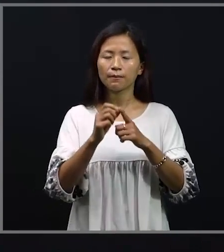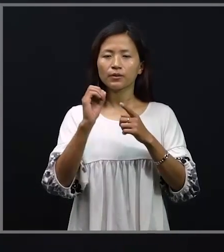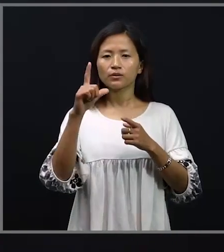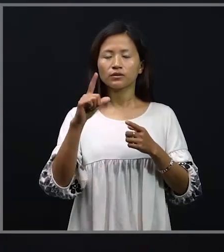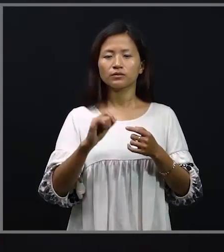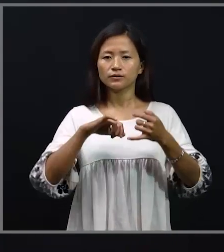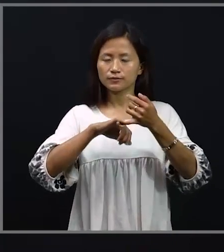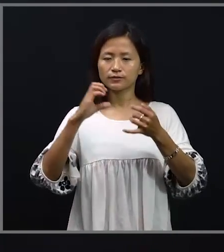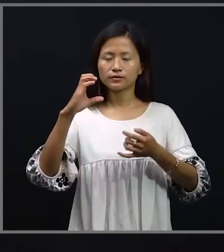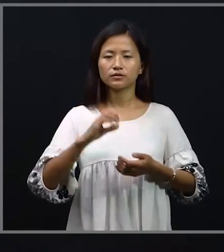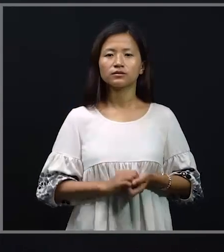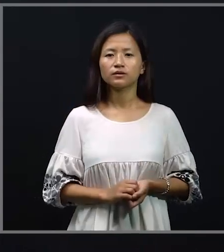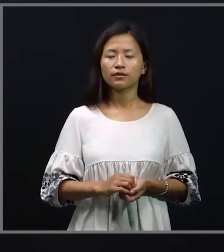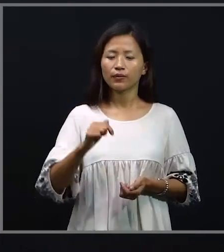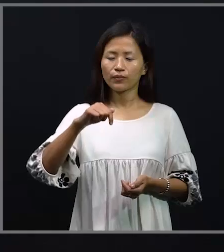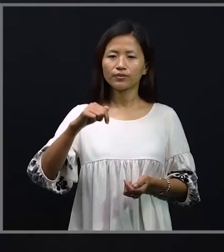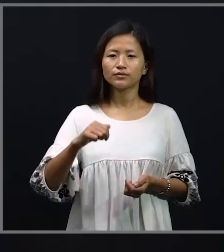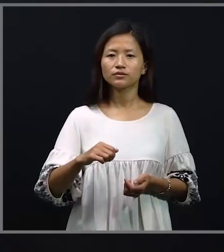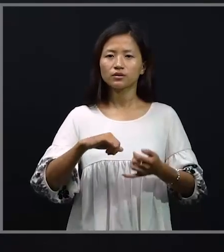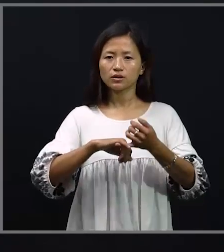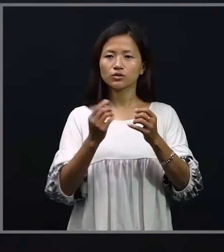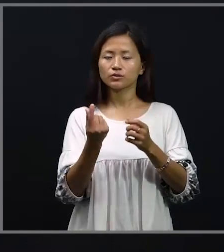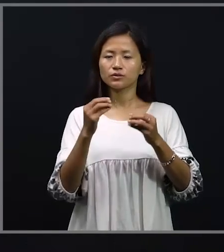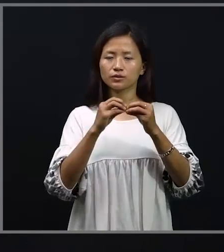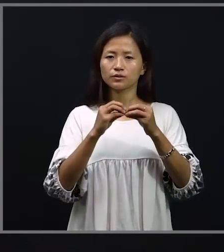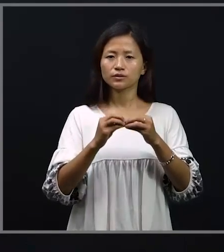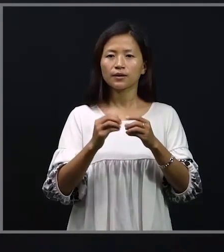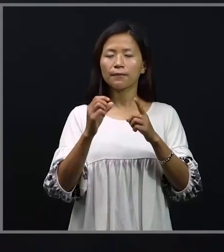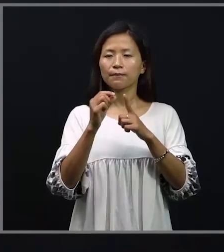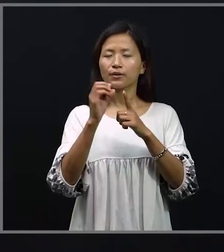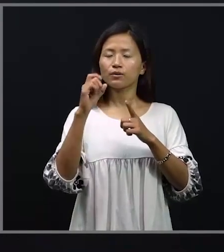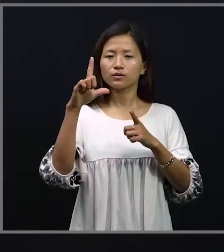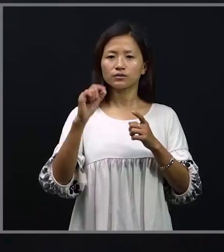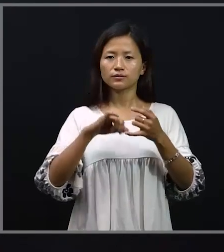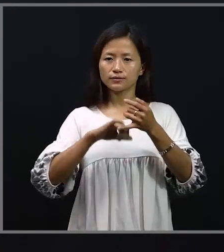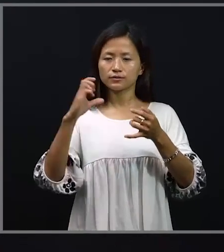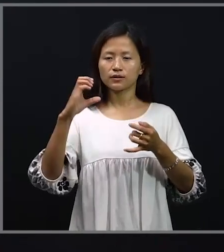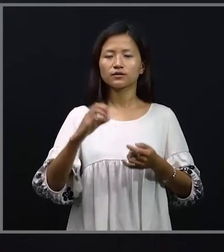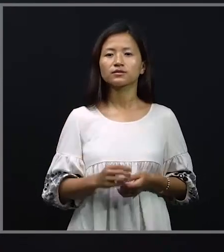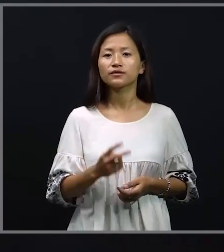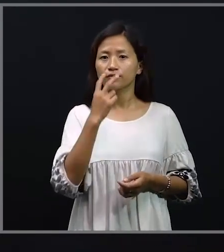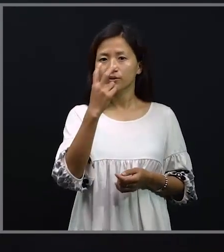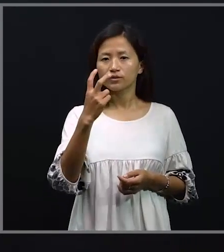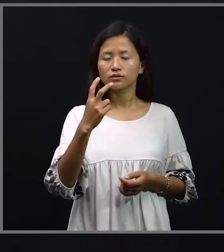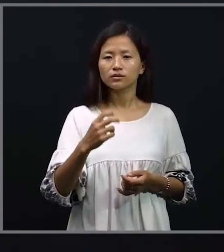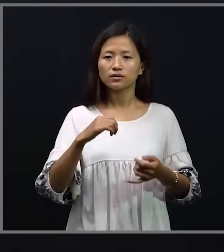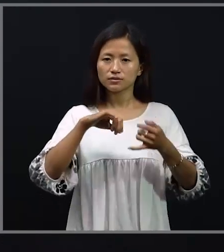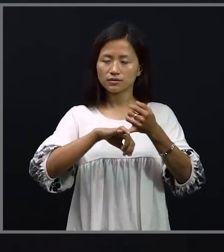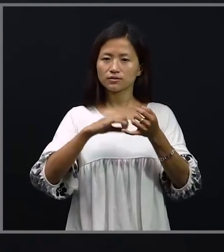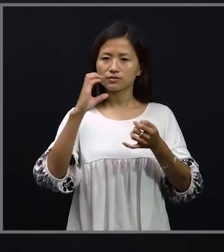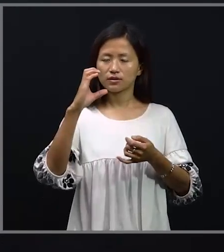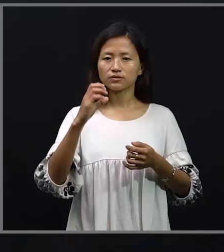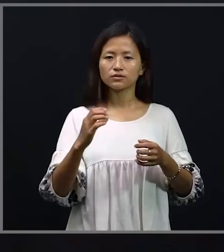termed this subject as a political science, many viewed political science as a science